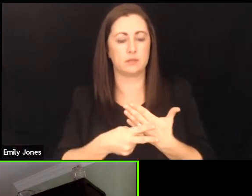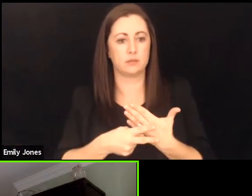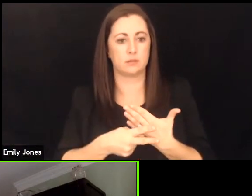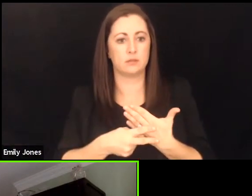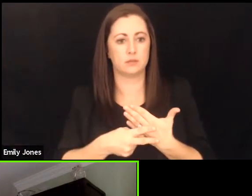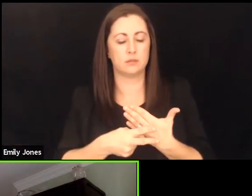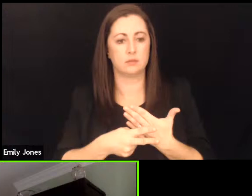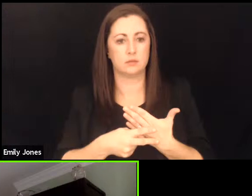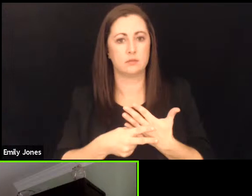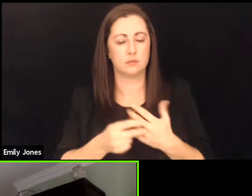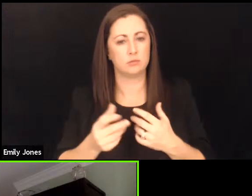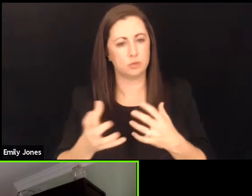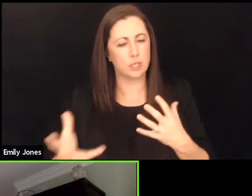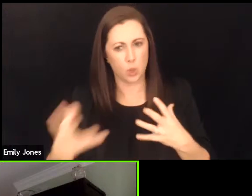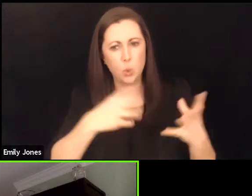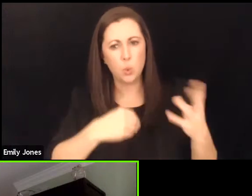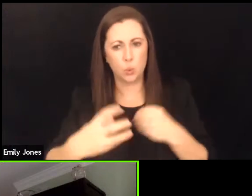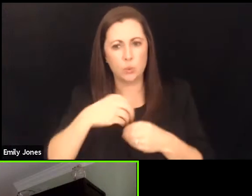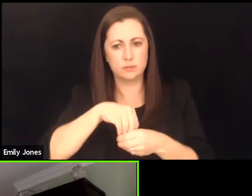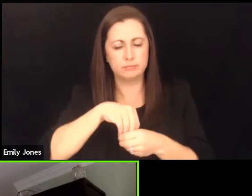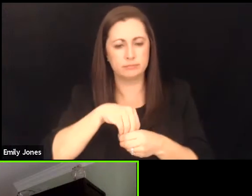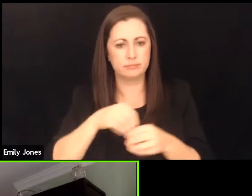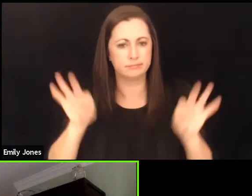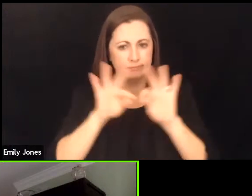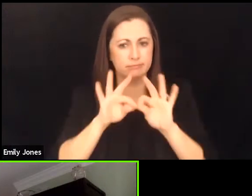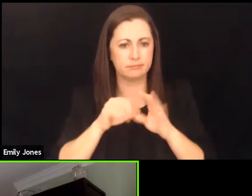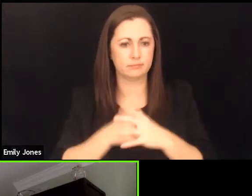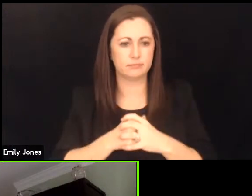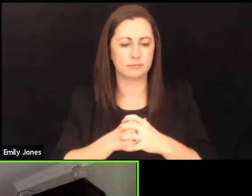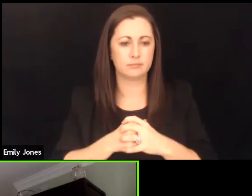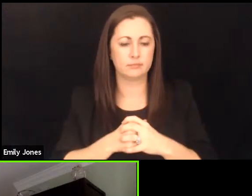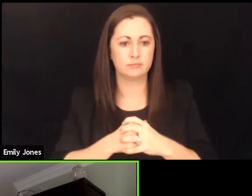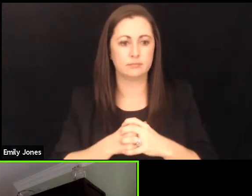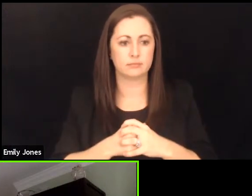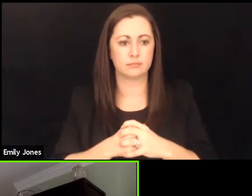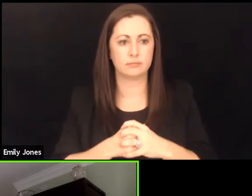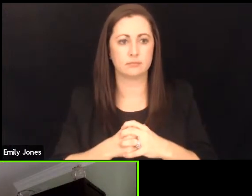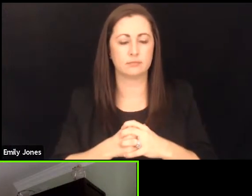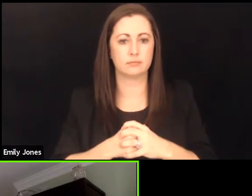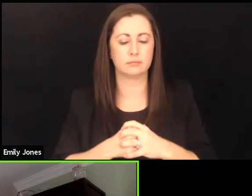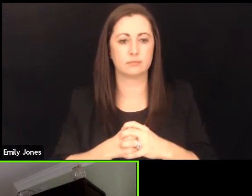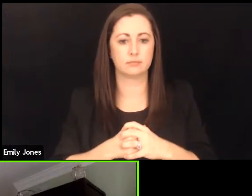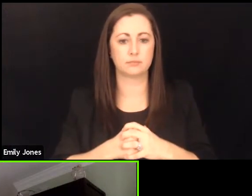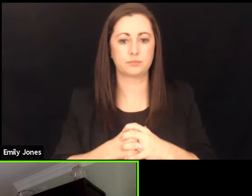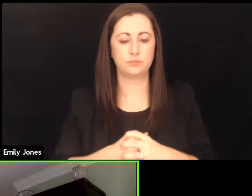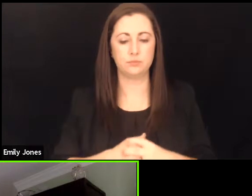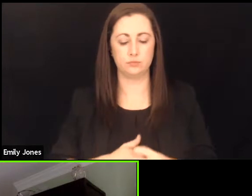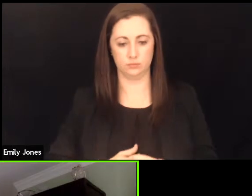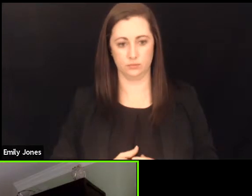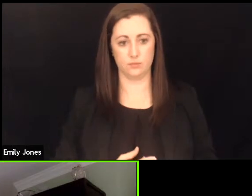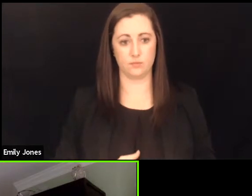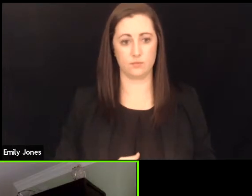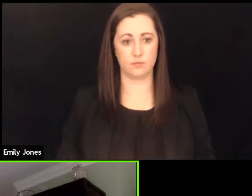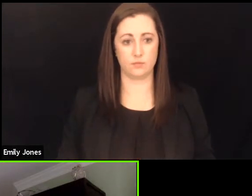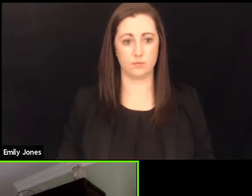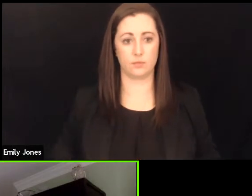that type of thing. To me, that in every instance where we can